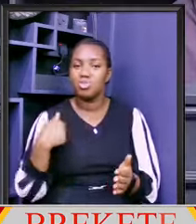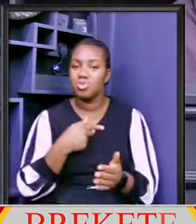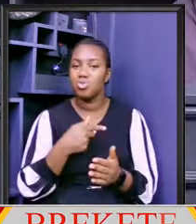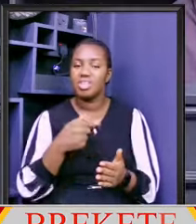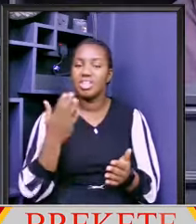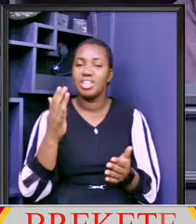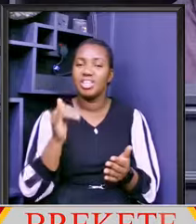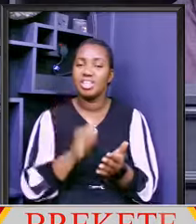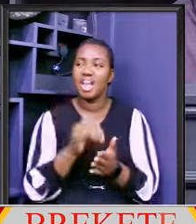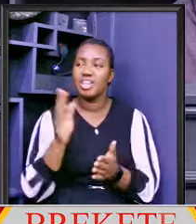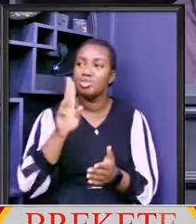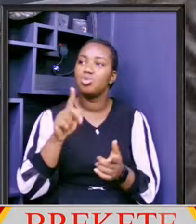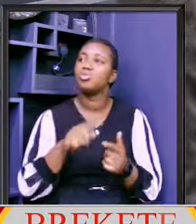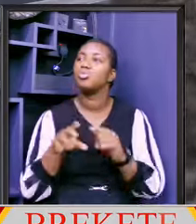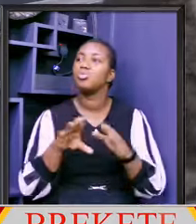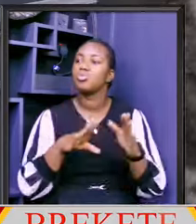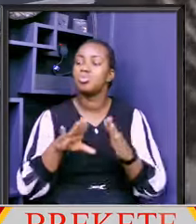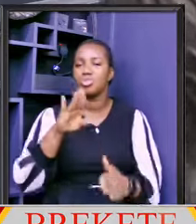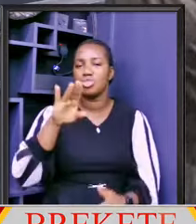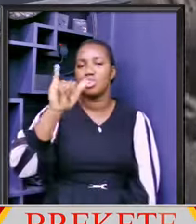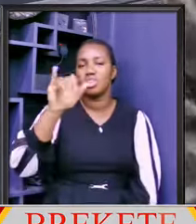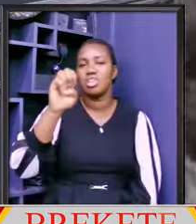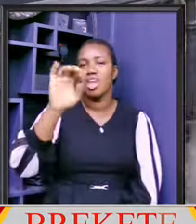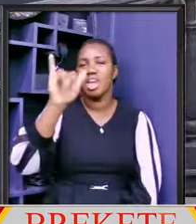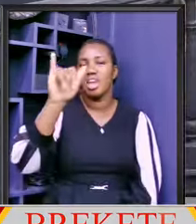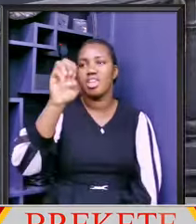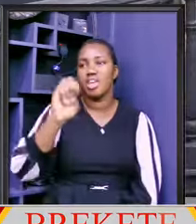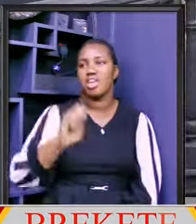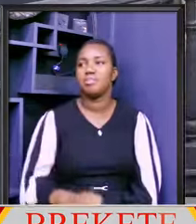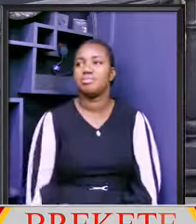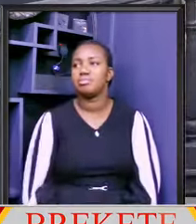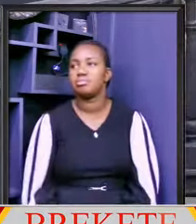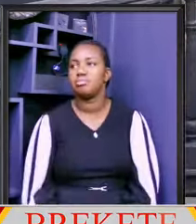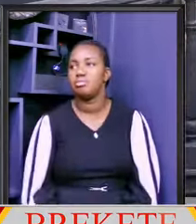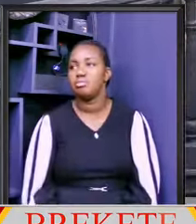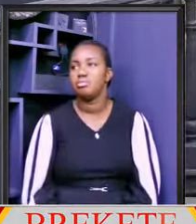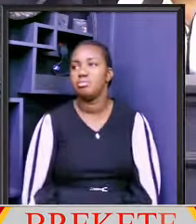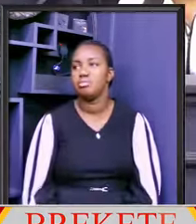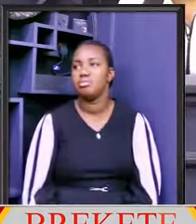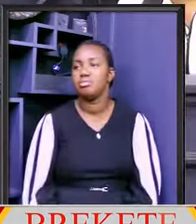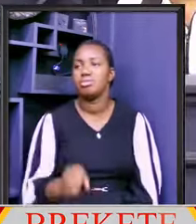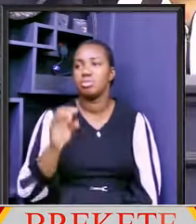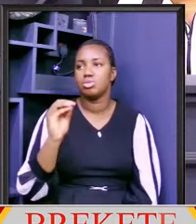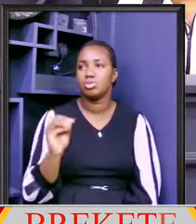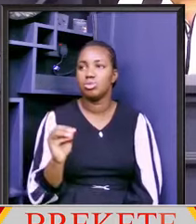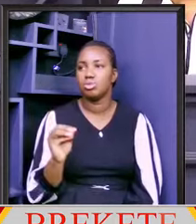you. Enough with you. Enough with you at all. At all. So,